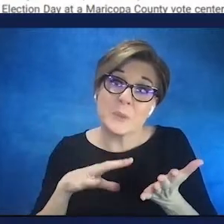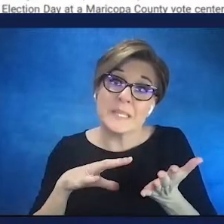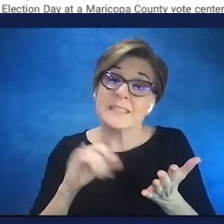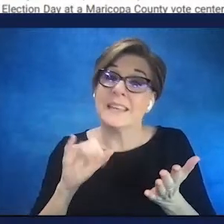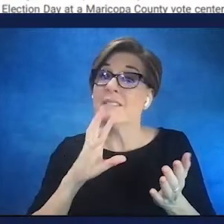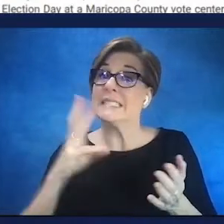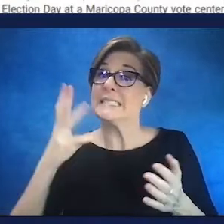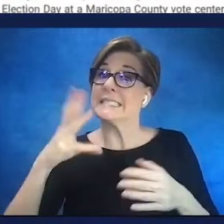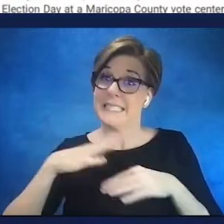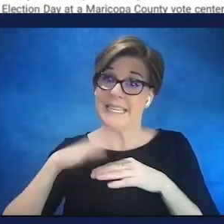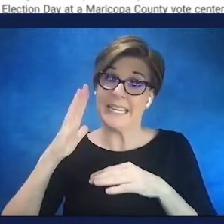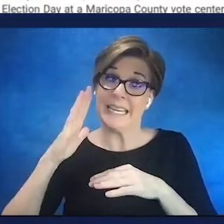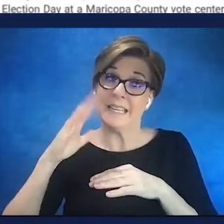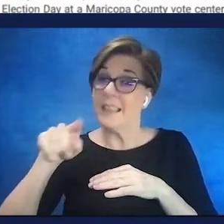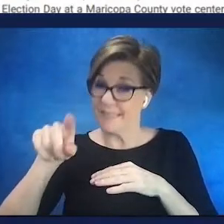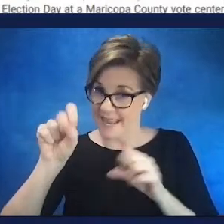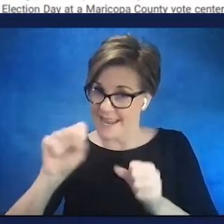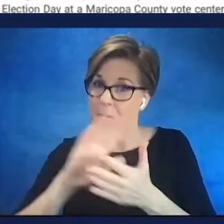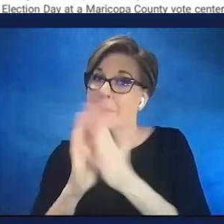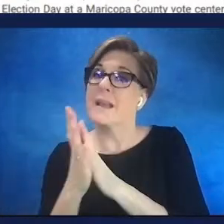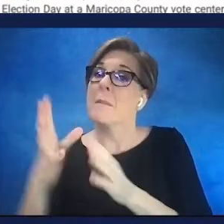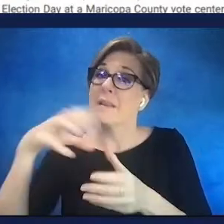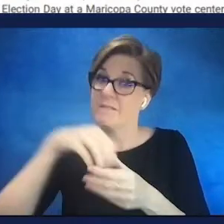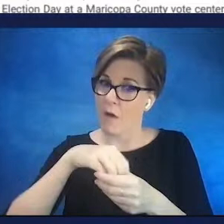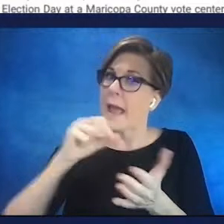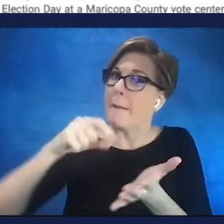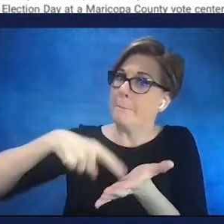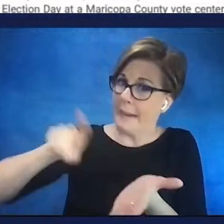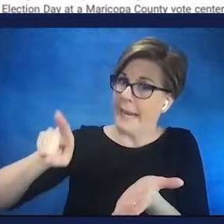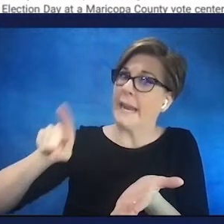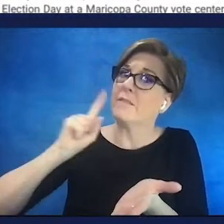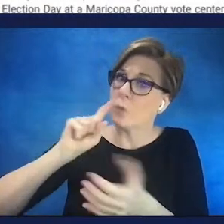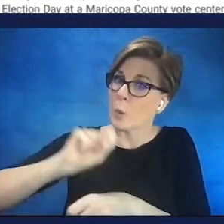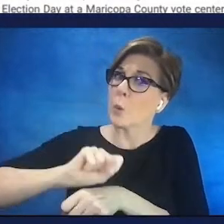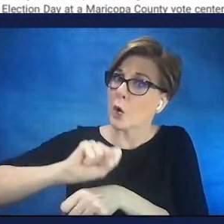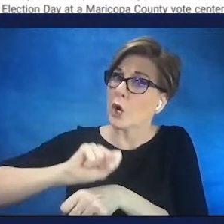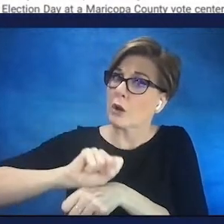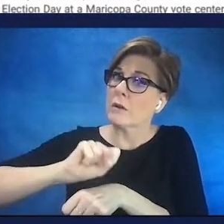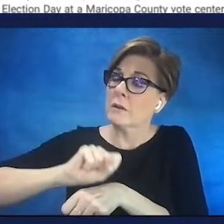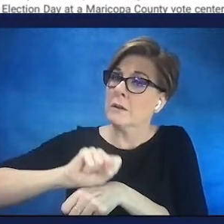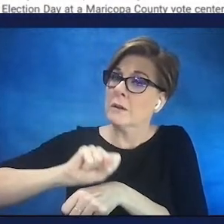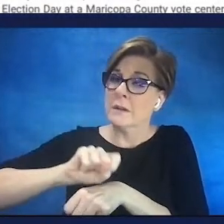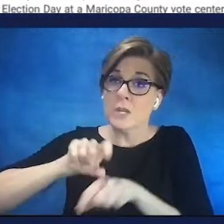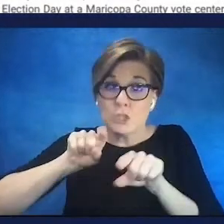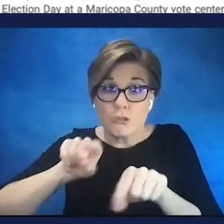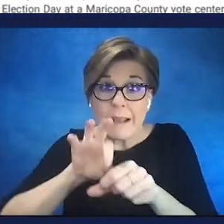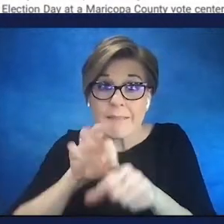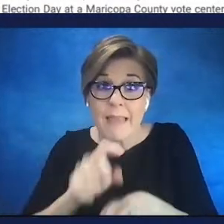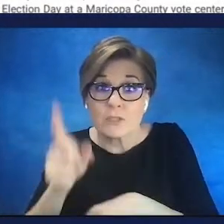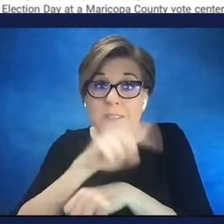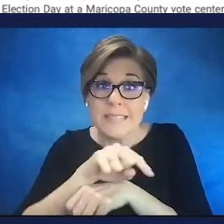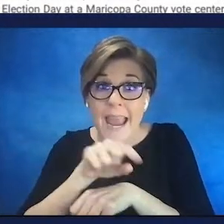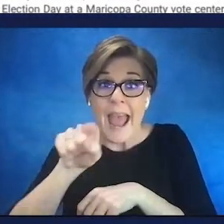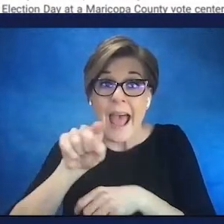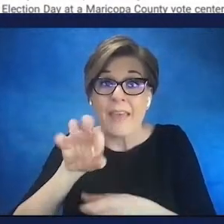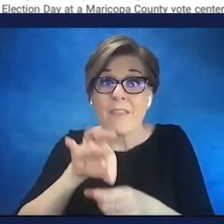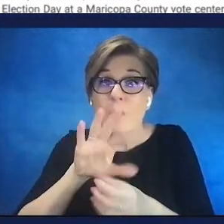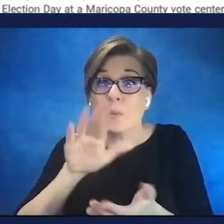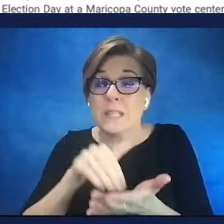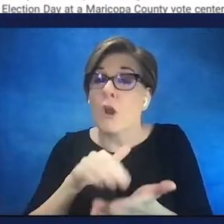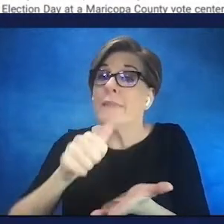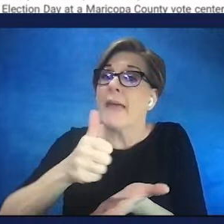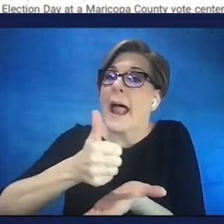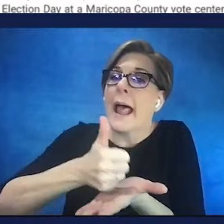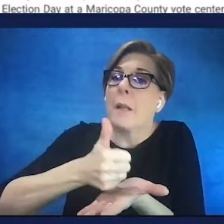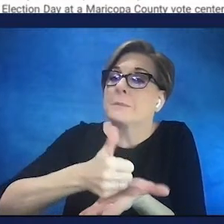of at least 16 years of age to get involved as a paid election clerk at a vote center on Election Day. This provides